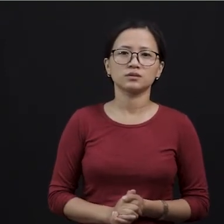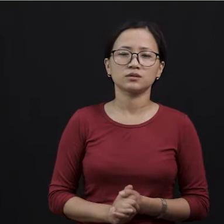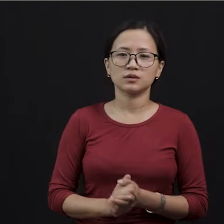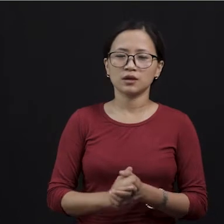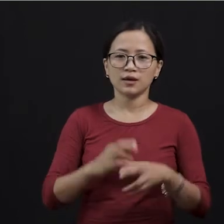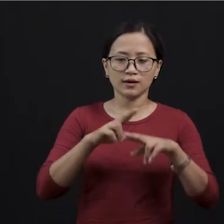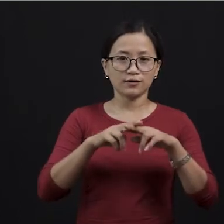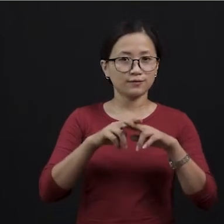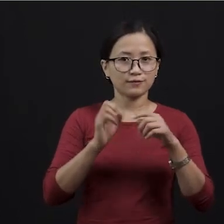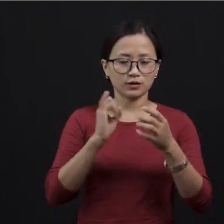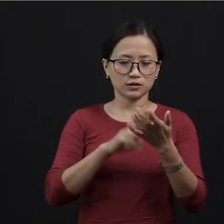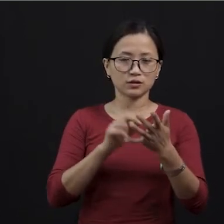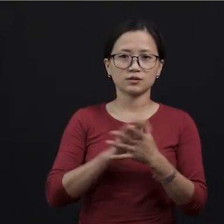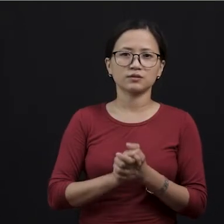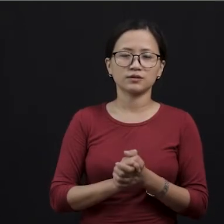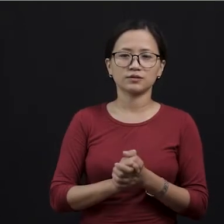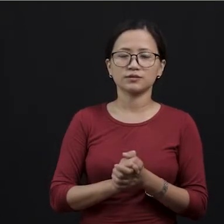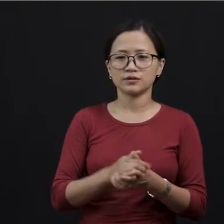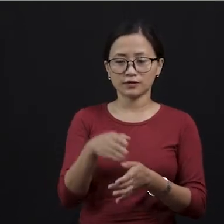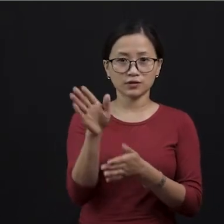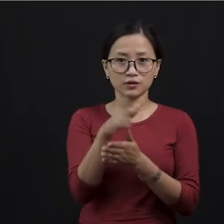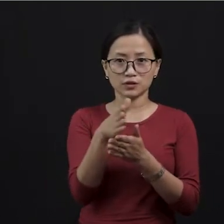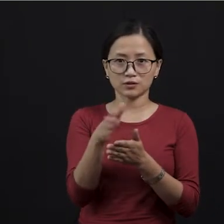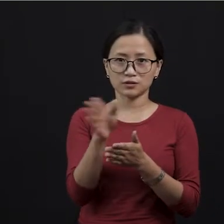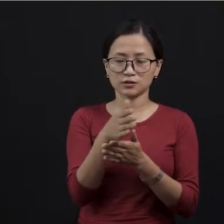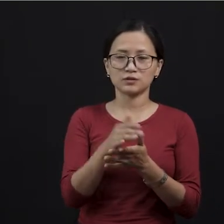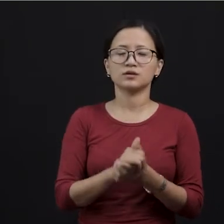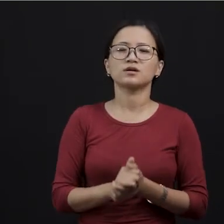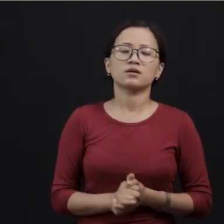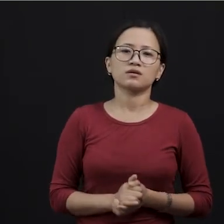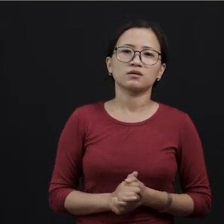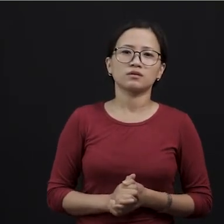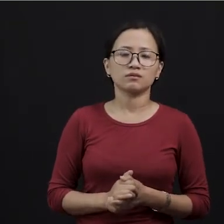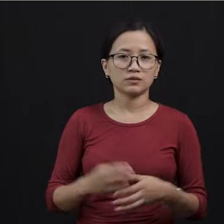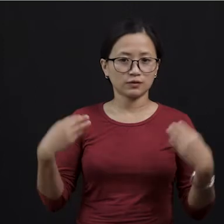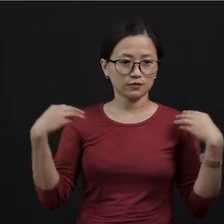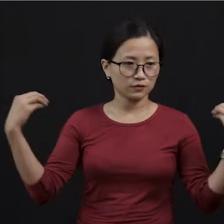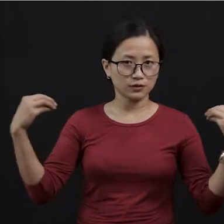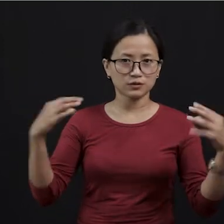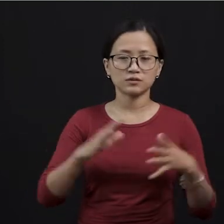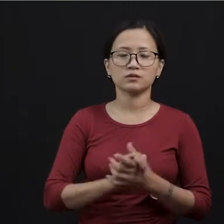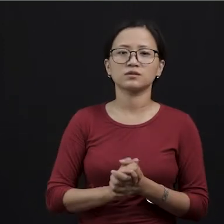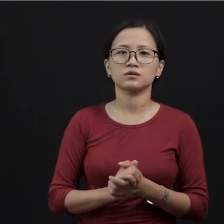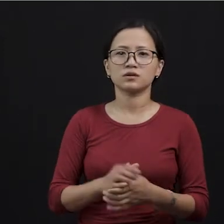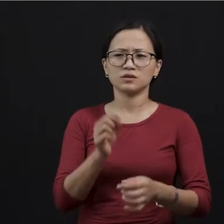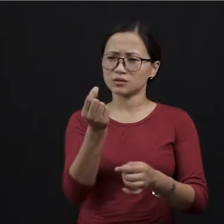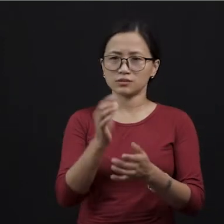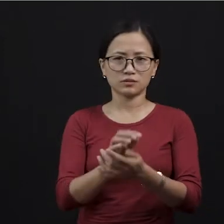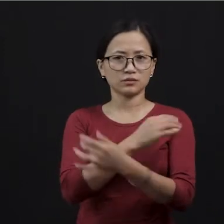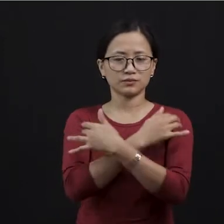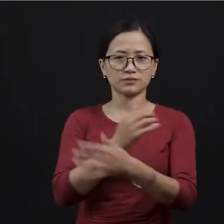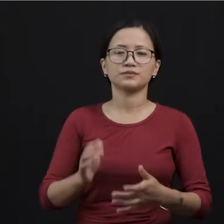and tails, okay? They have a tail, yes or no? Fishes, they have tails and they have fins on the sides,